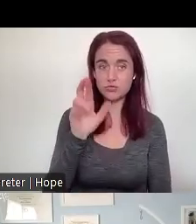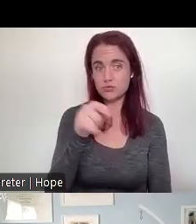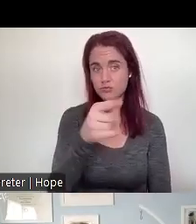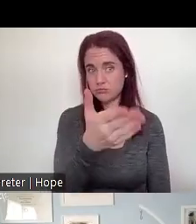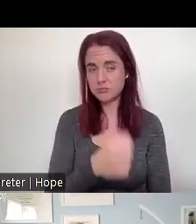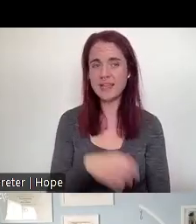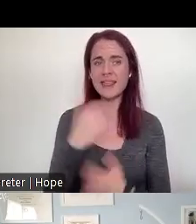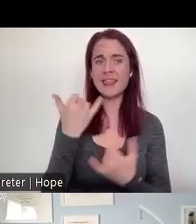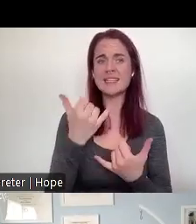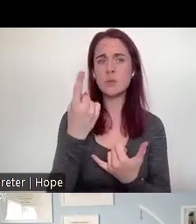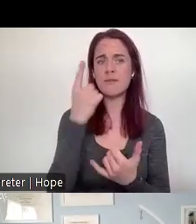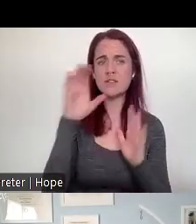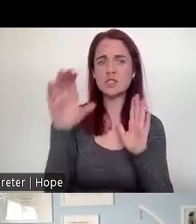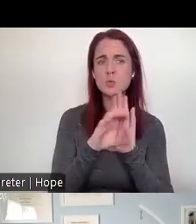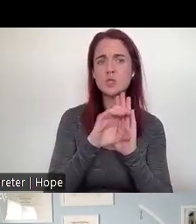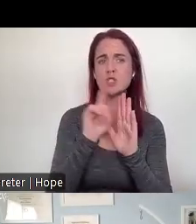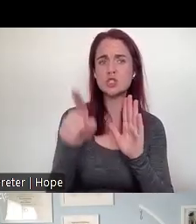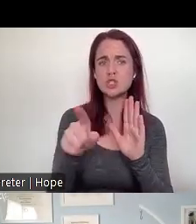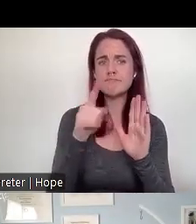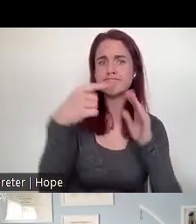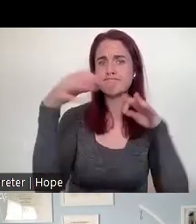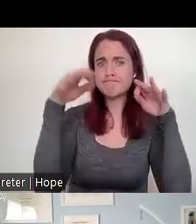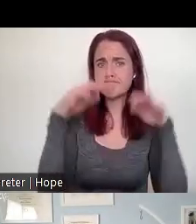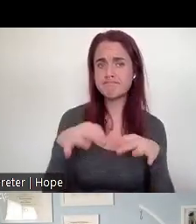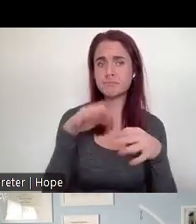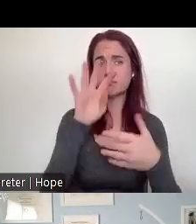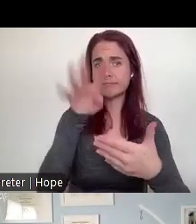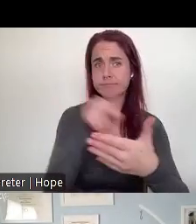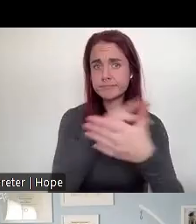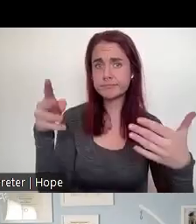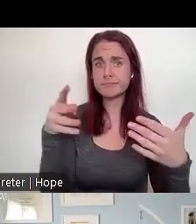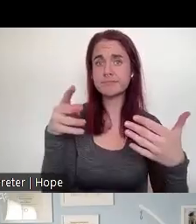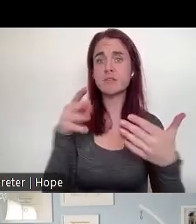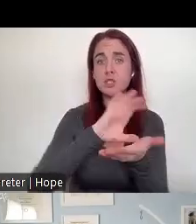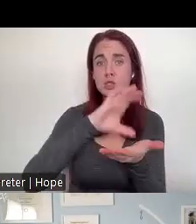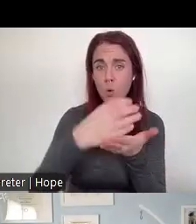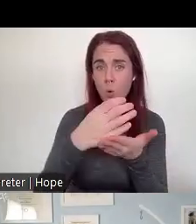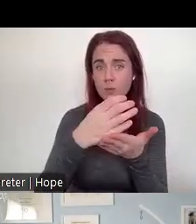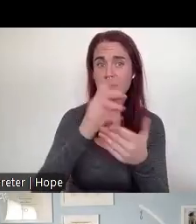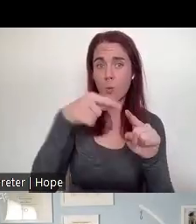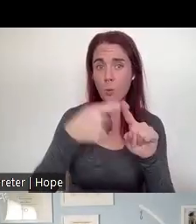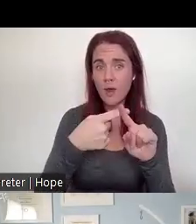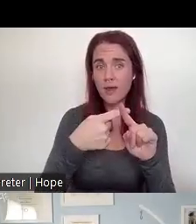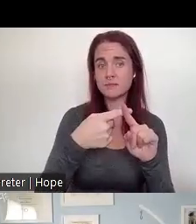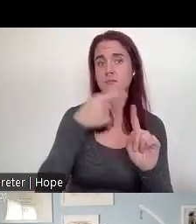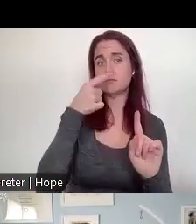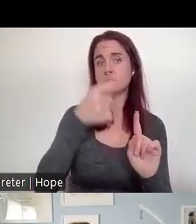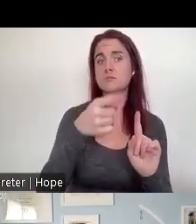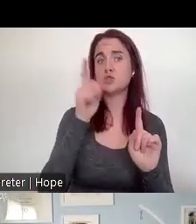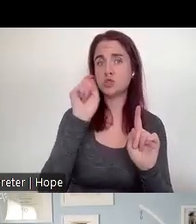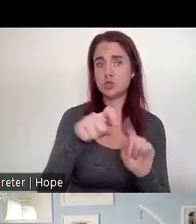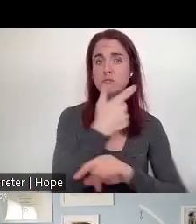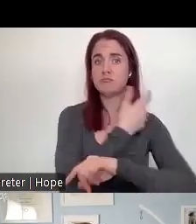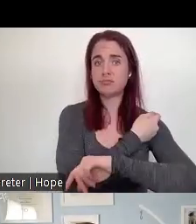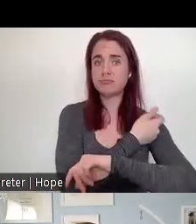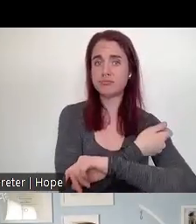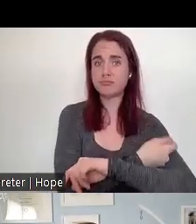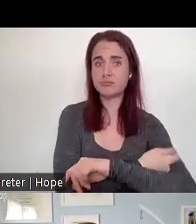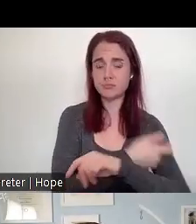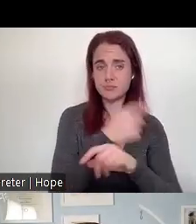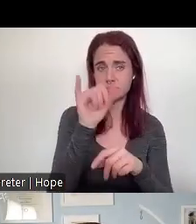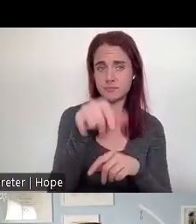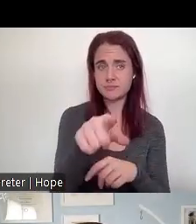This is a visual schematic of the dosing schedule for the HPV vaccine series. So kind of